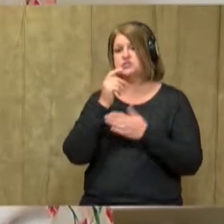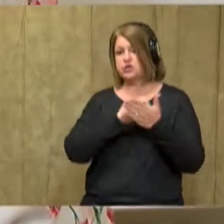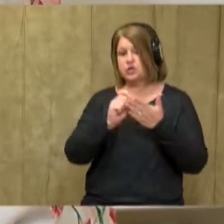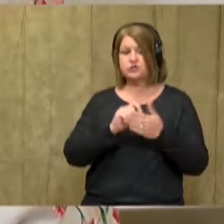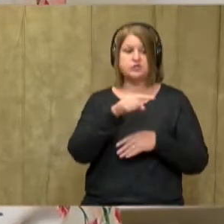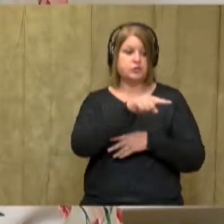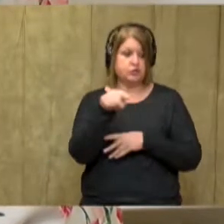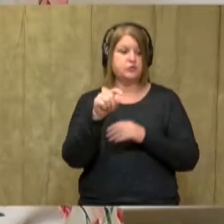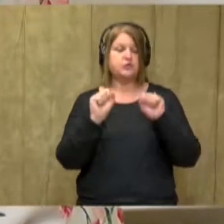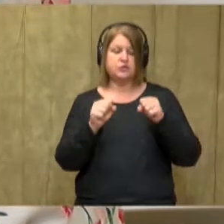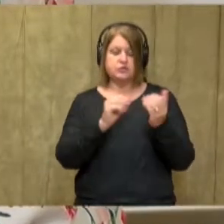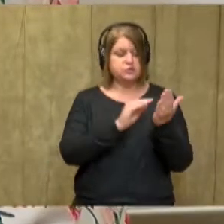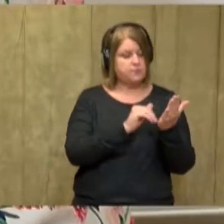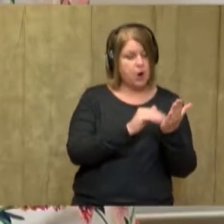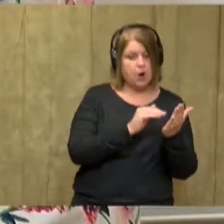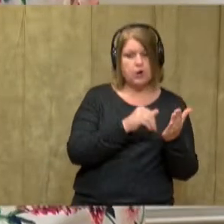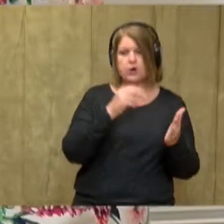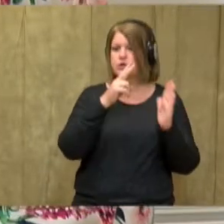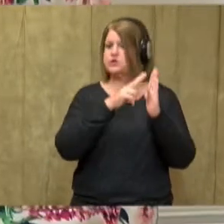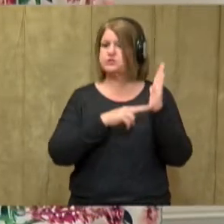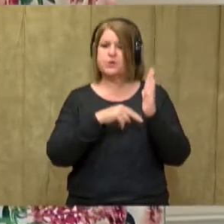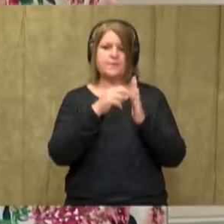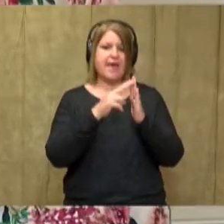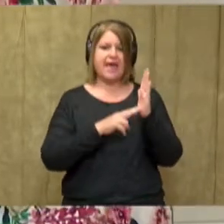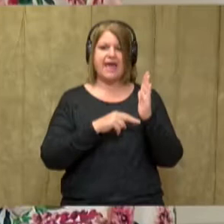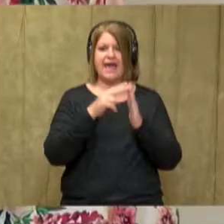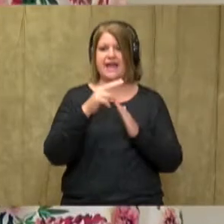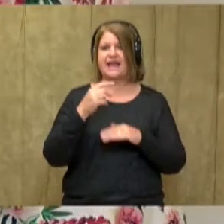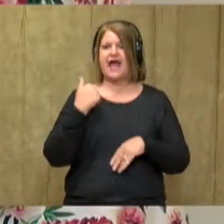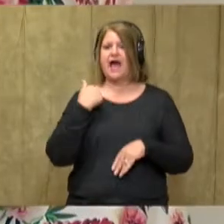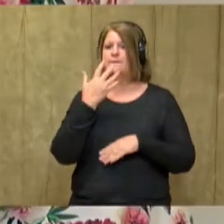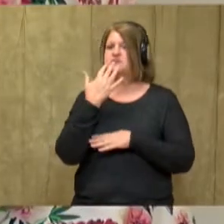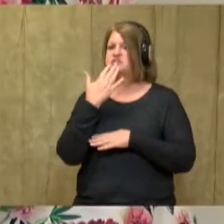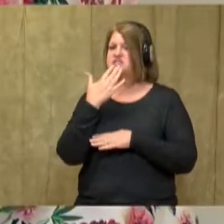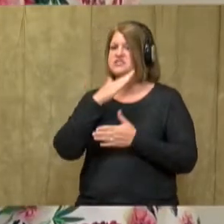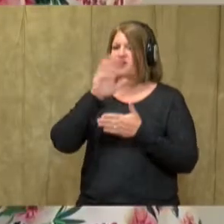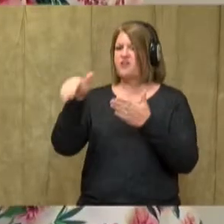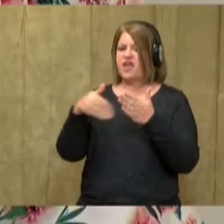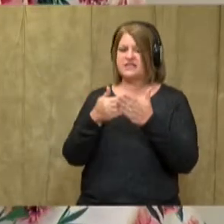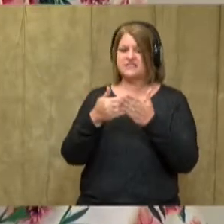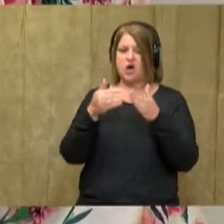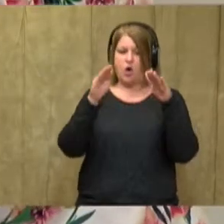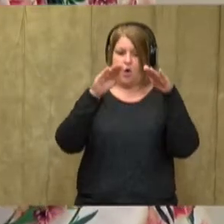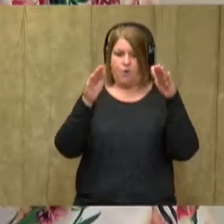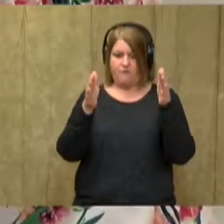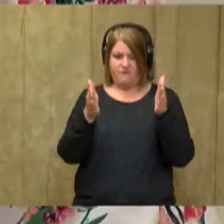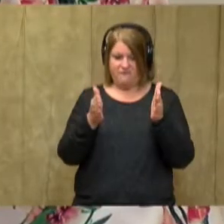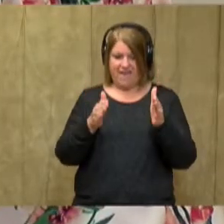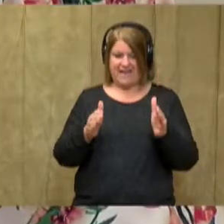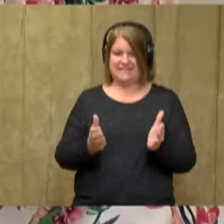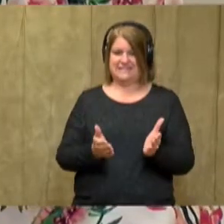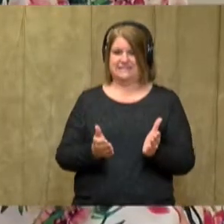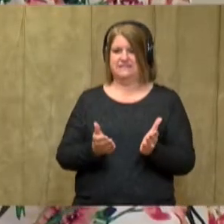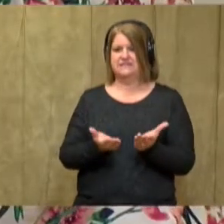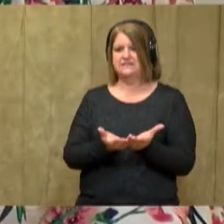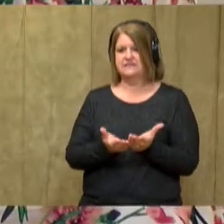paint, you can use those. And I'm just going to color this whole vase in, so it's very colorful on my still life.